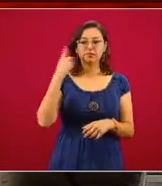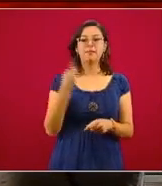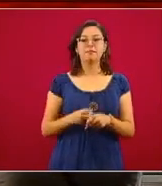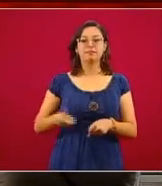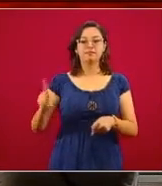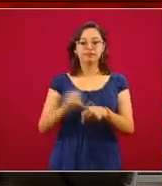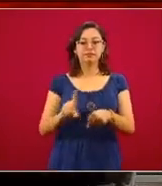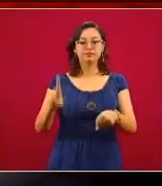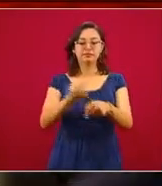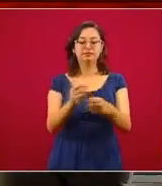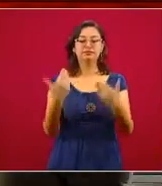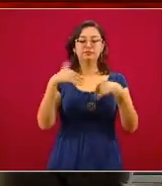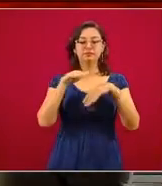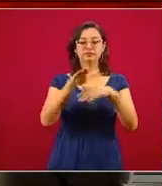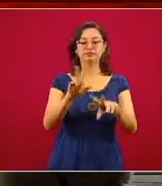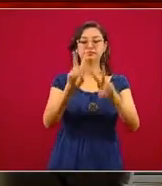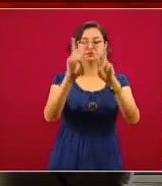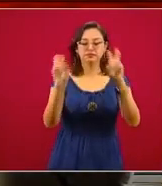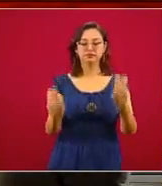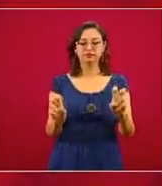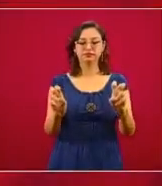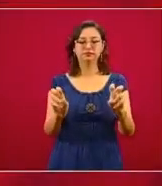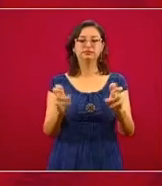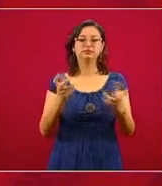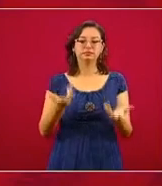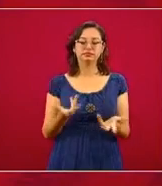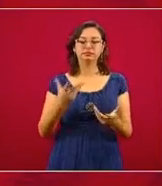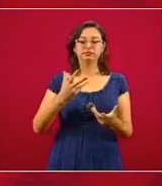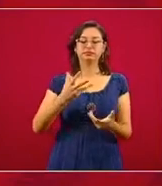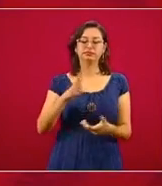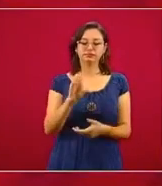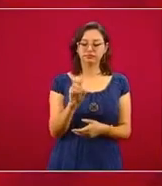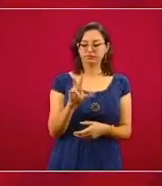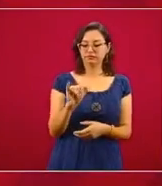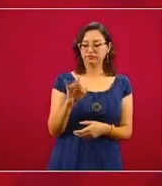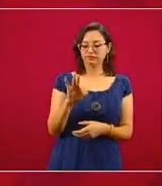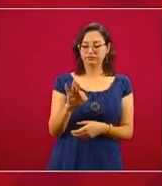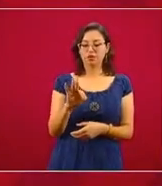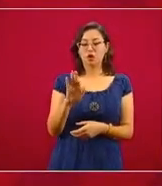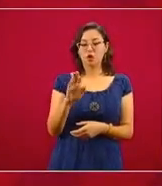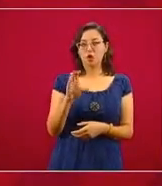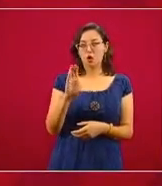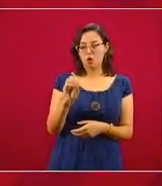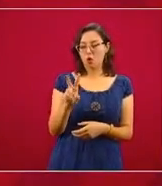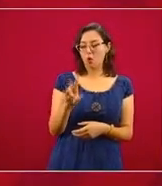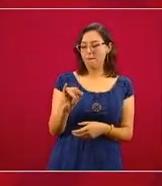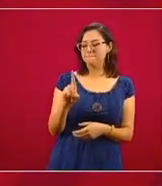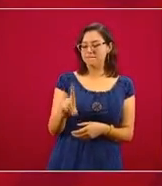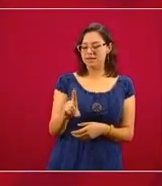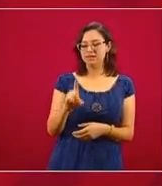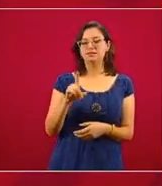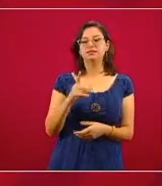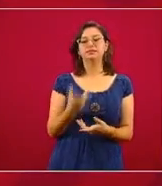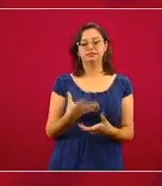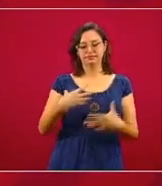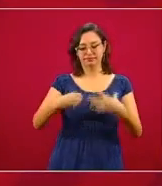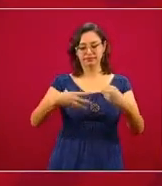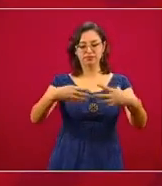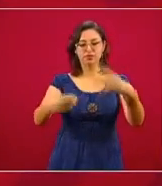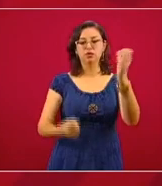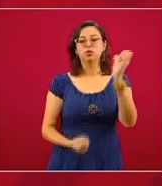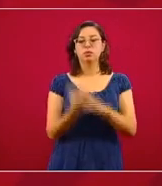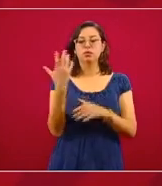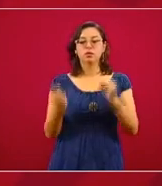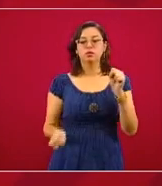with daily press conference regarding the COVID pandemic situation, which is the disease caused by the